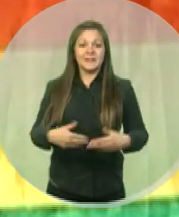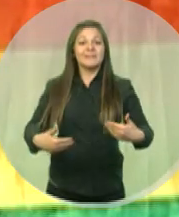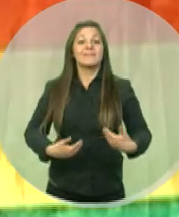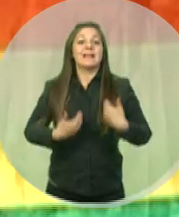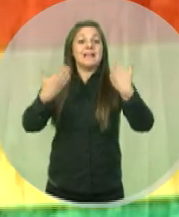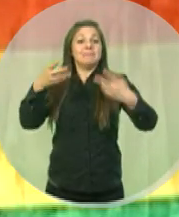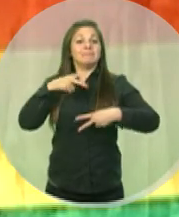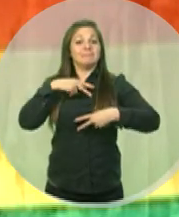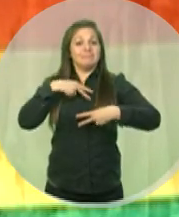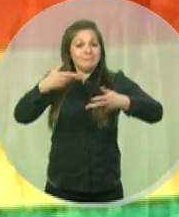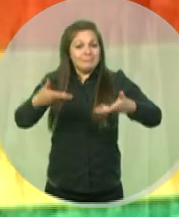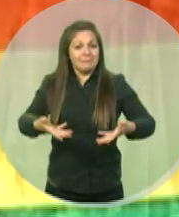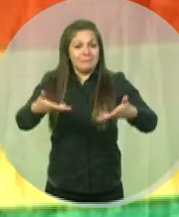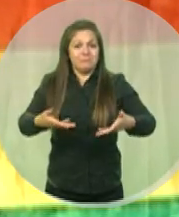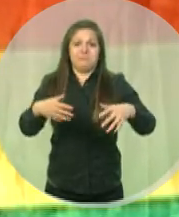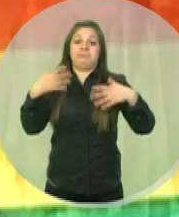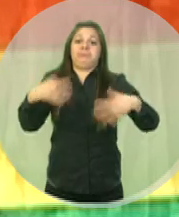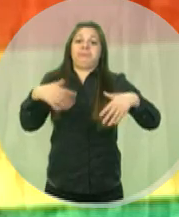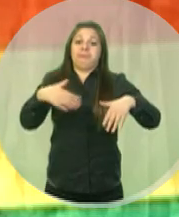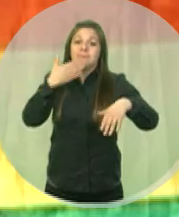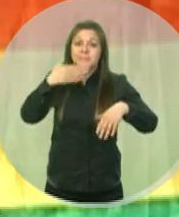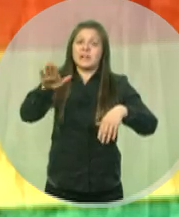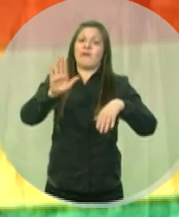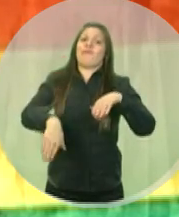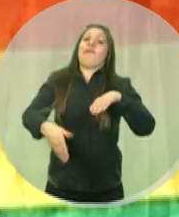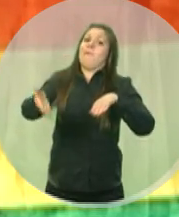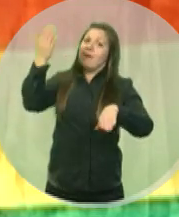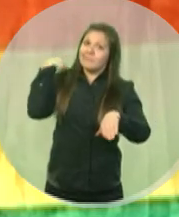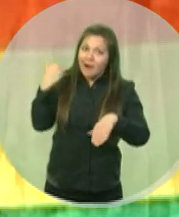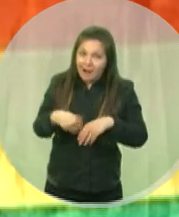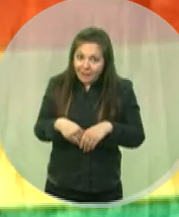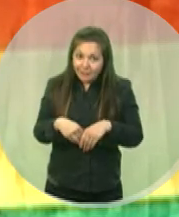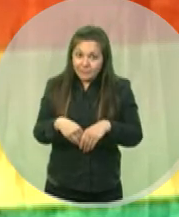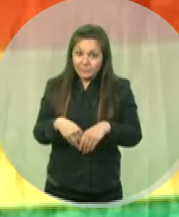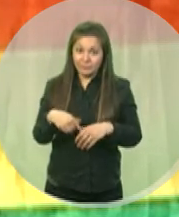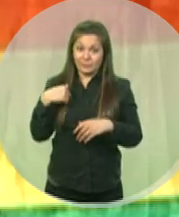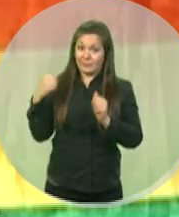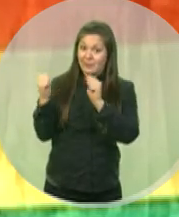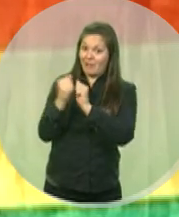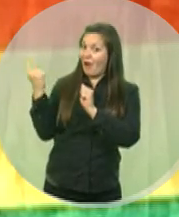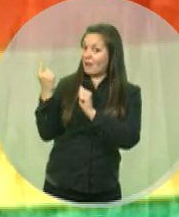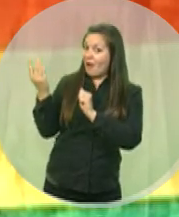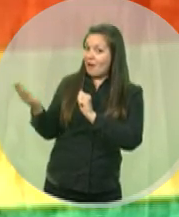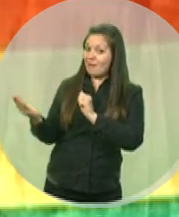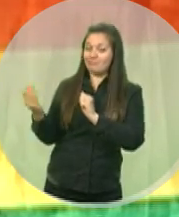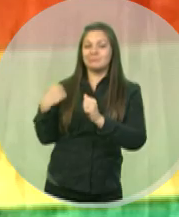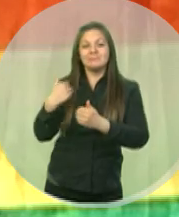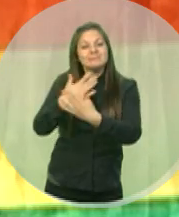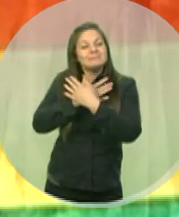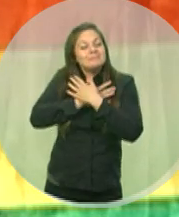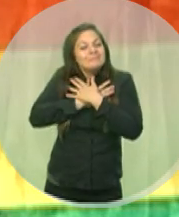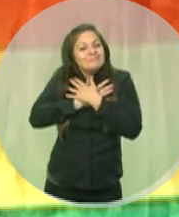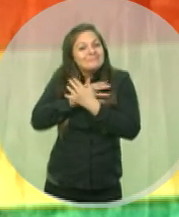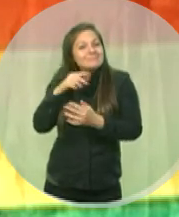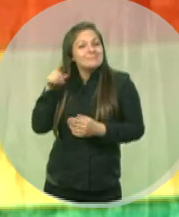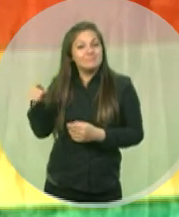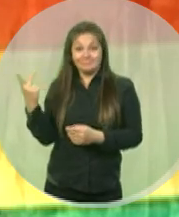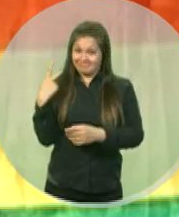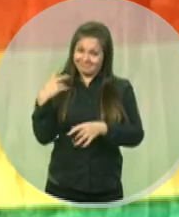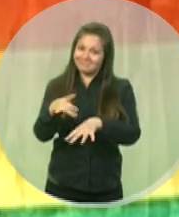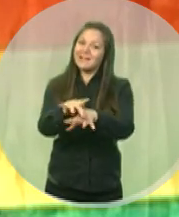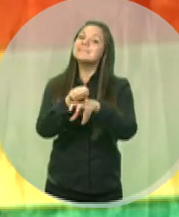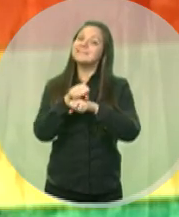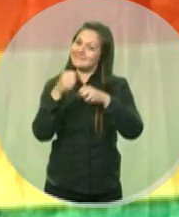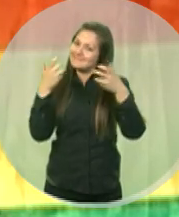life today is so much better than it has ever been. I am with somebody that I love very much. We